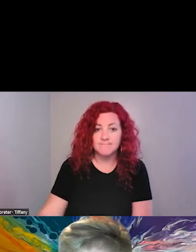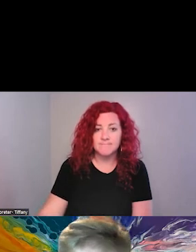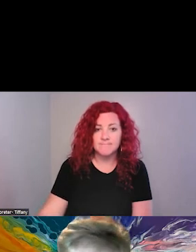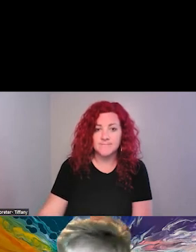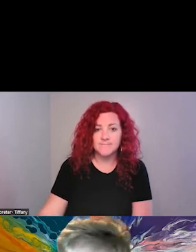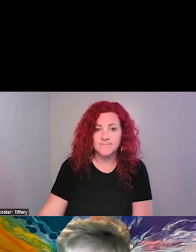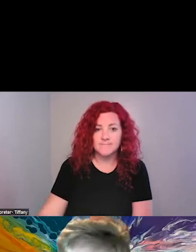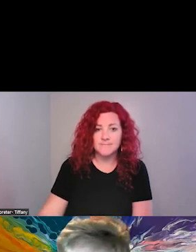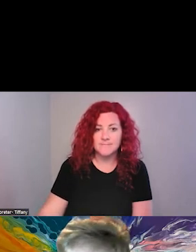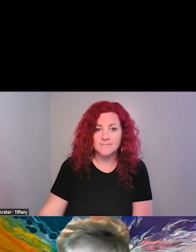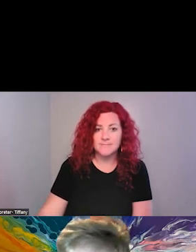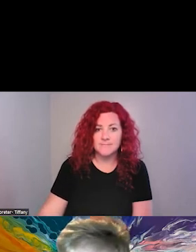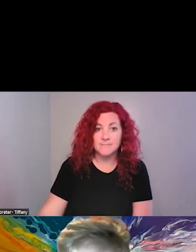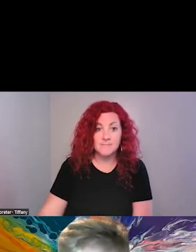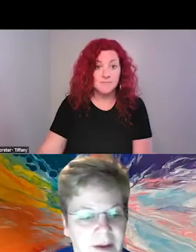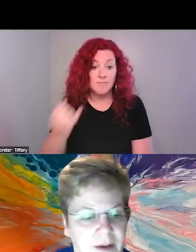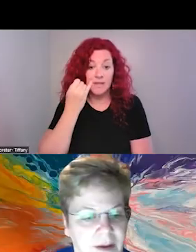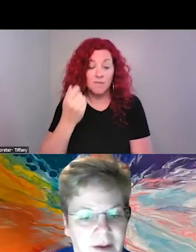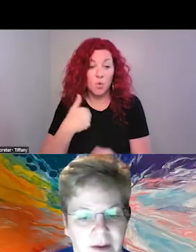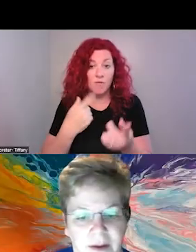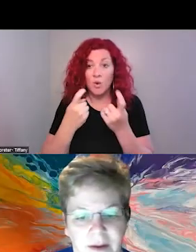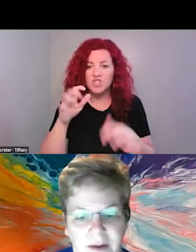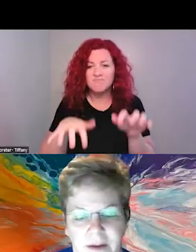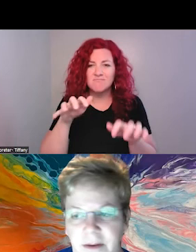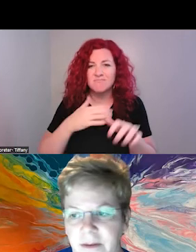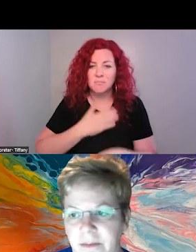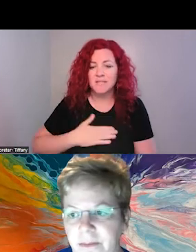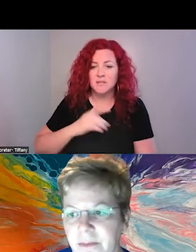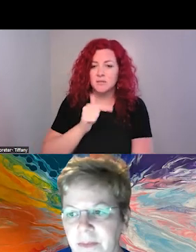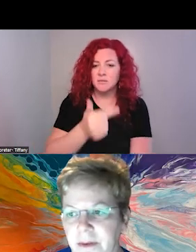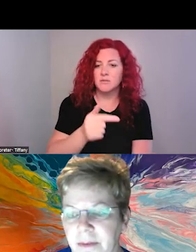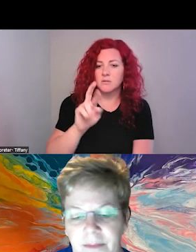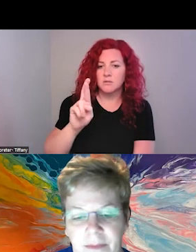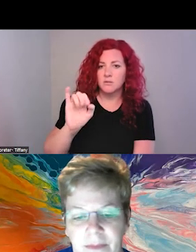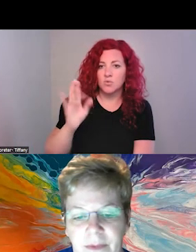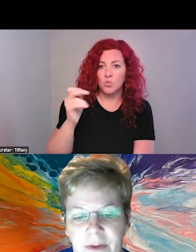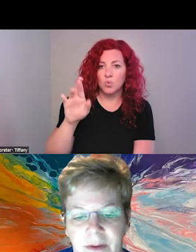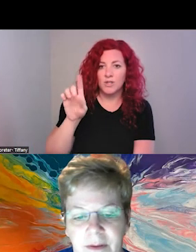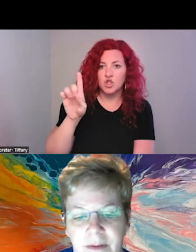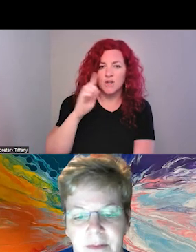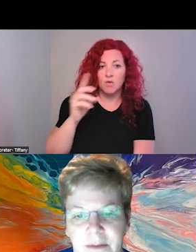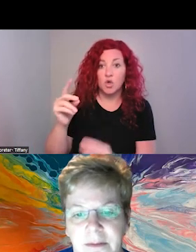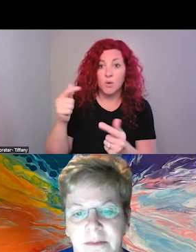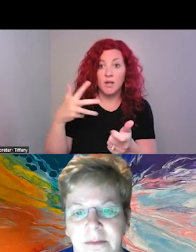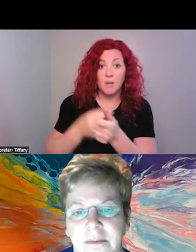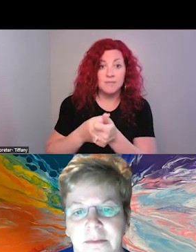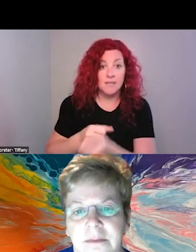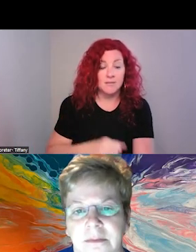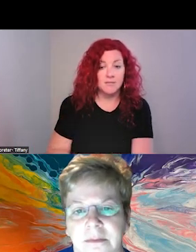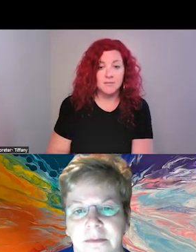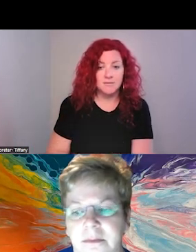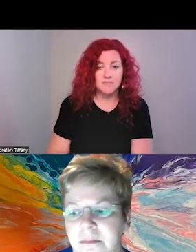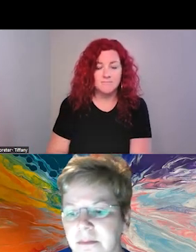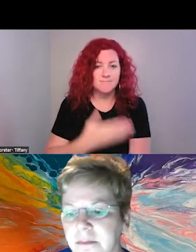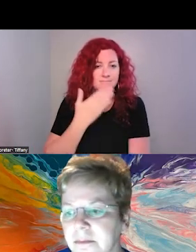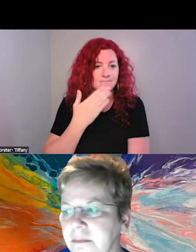And yeah, if there are questions, please feel free to put them in the chat. And then I think we're going to pass it over to Richard McKeon for a quick update. Thank you,